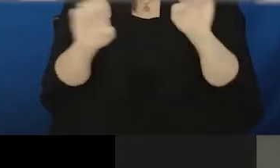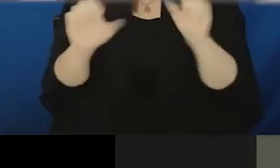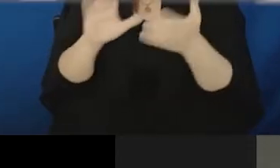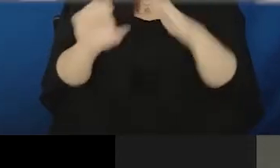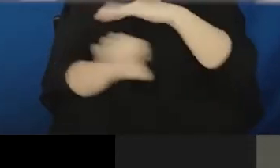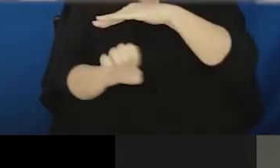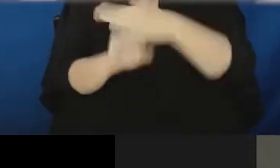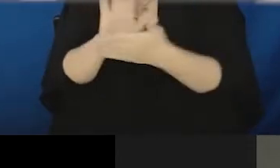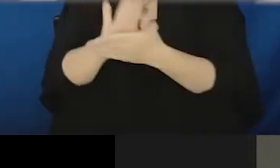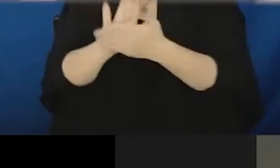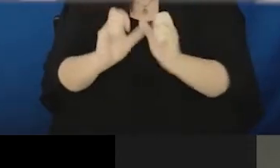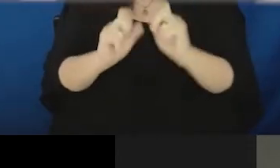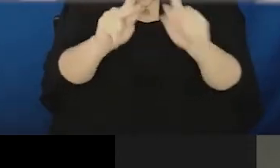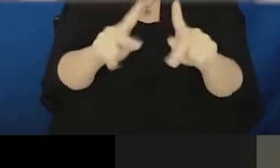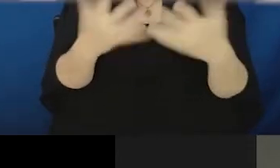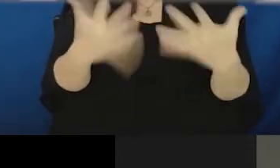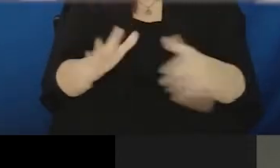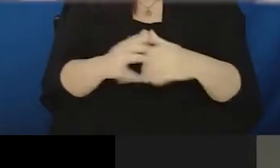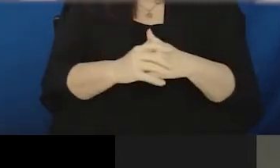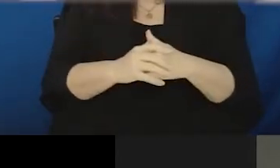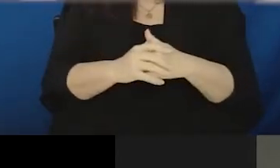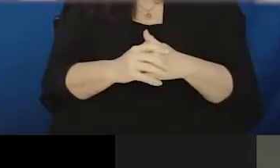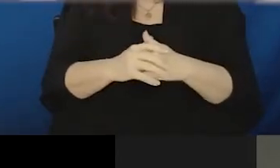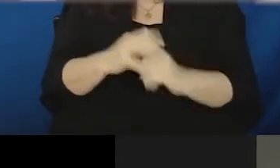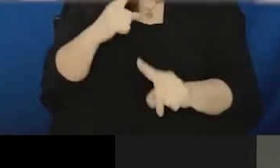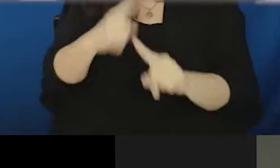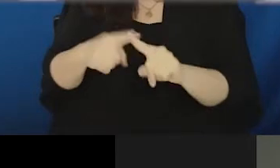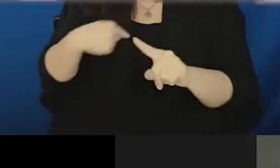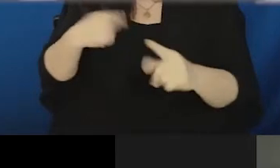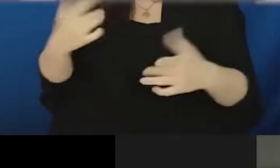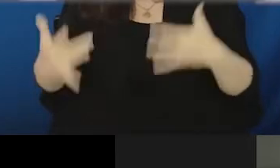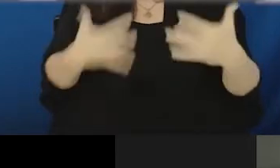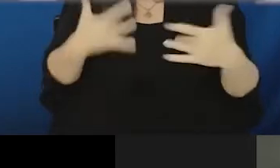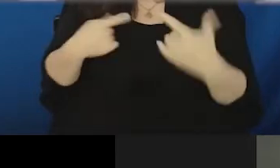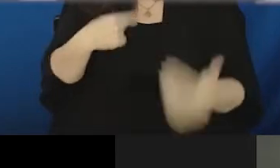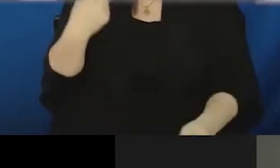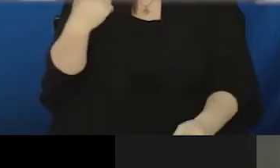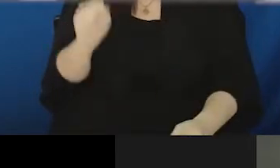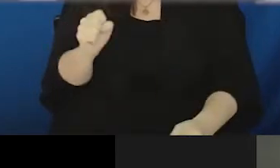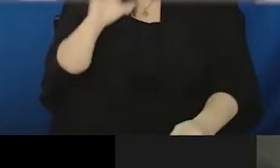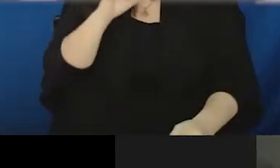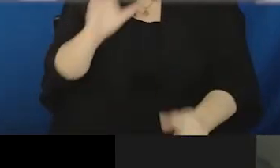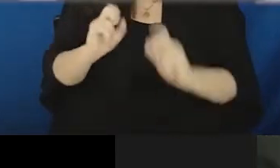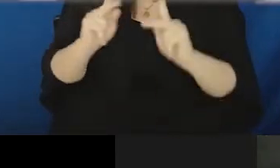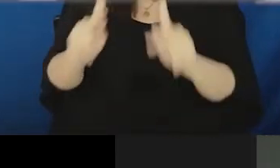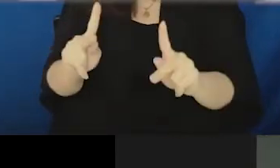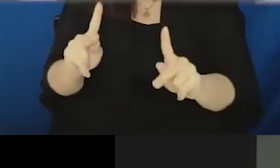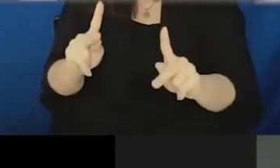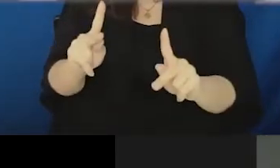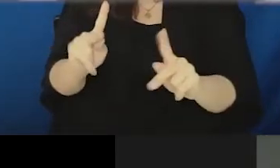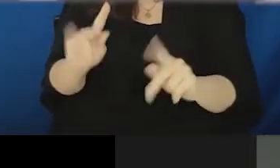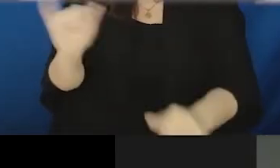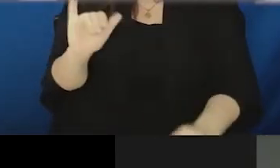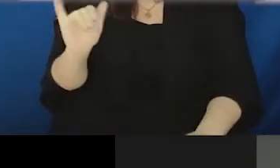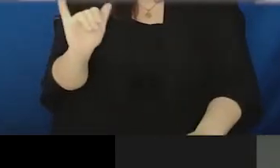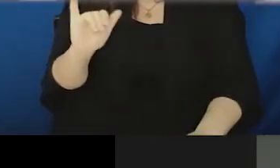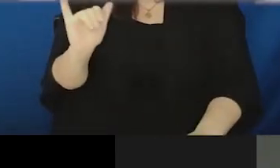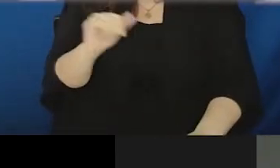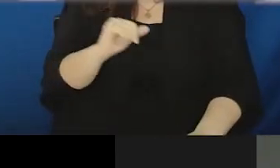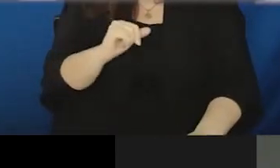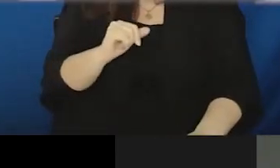how excited I am that the secondary will be going back this week as well. I